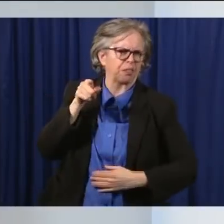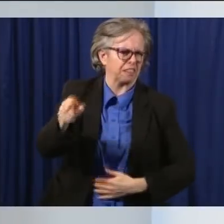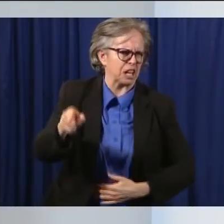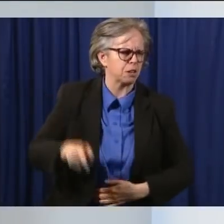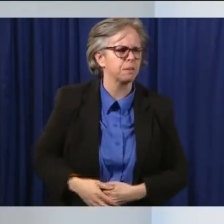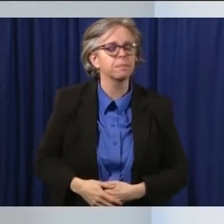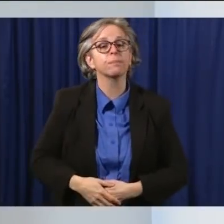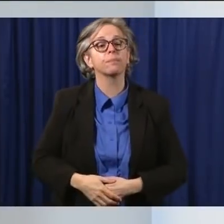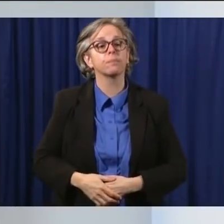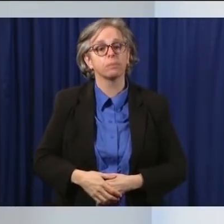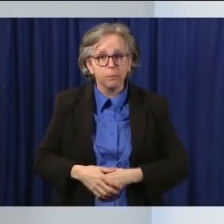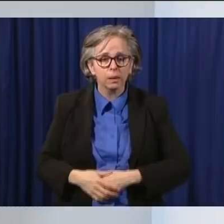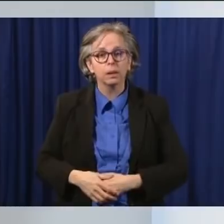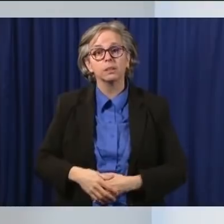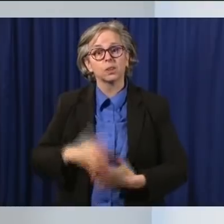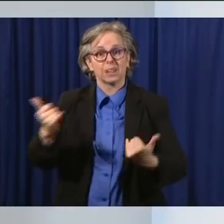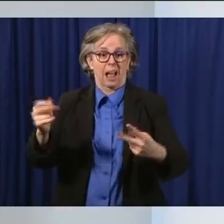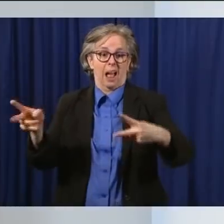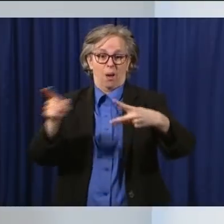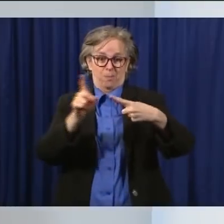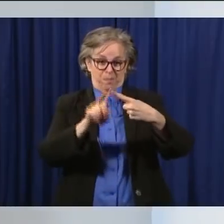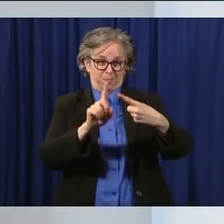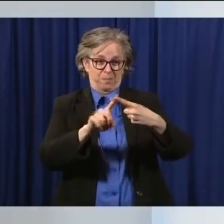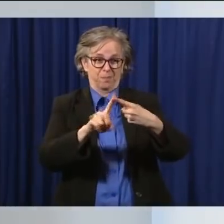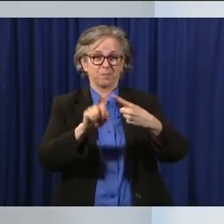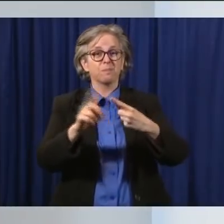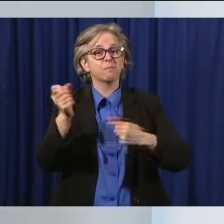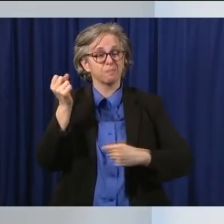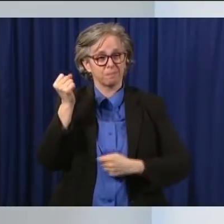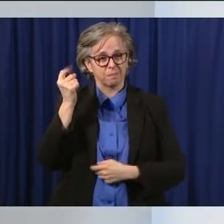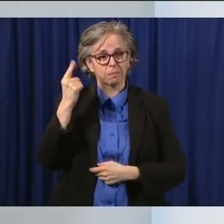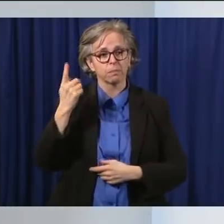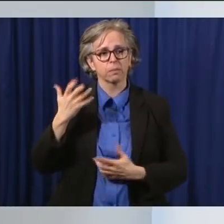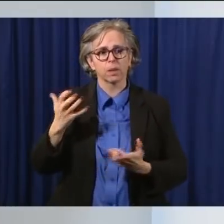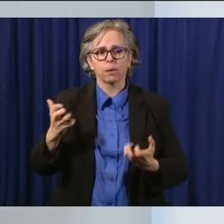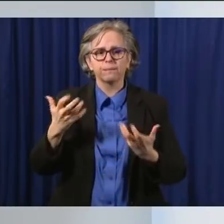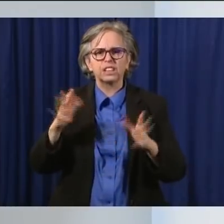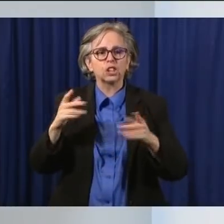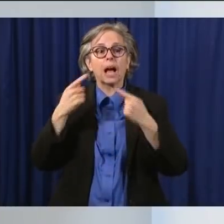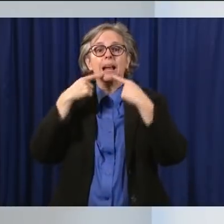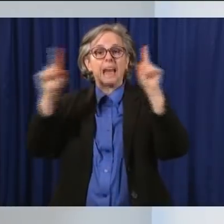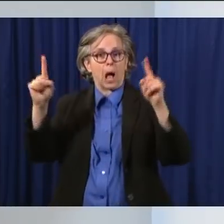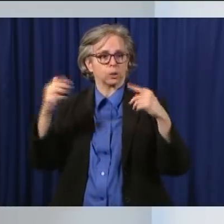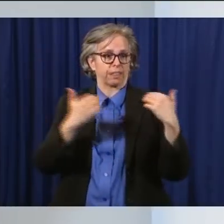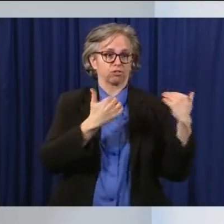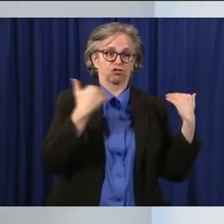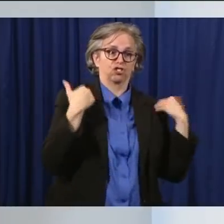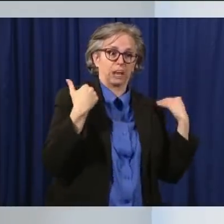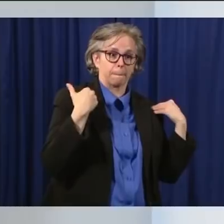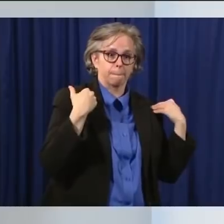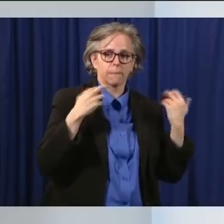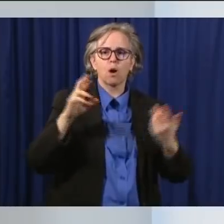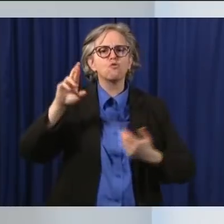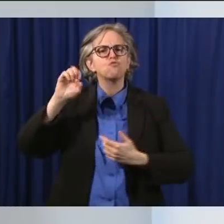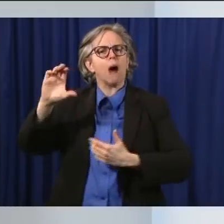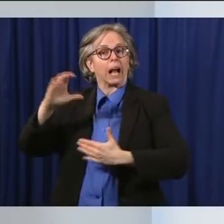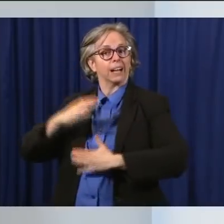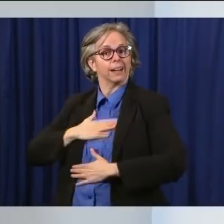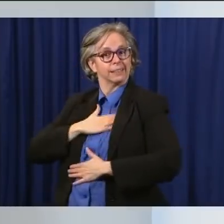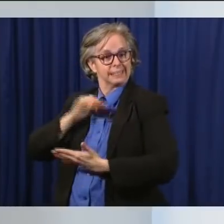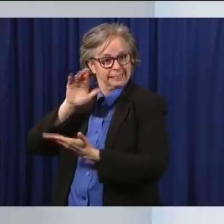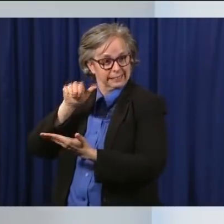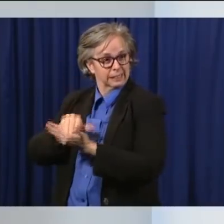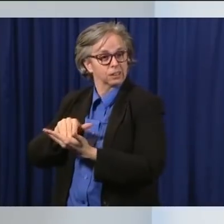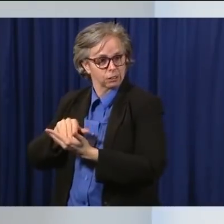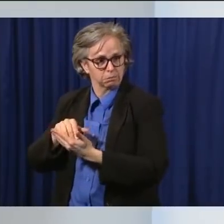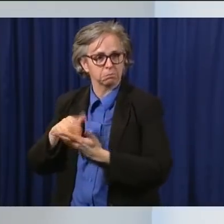Accompanying that announcement was the fact that gyms and rec centers, fitness centers could also open on May 26th with the observance of